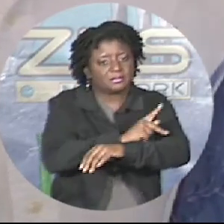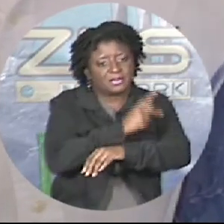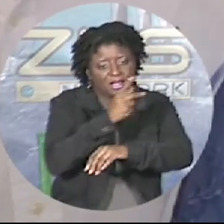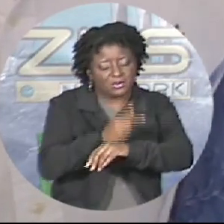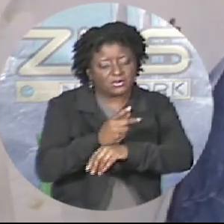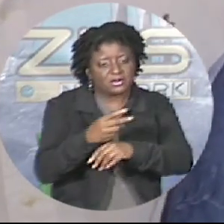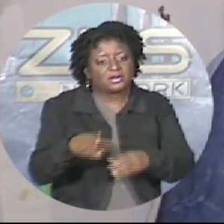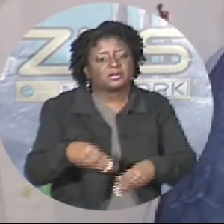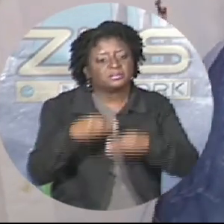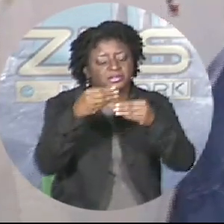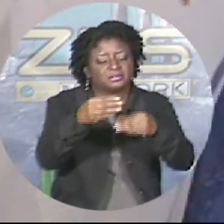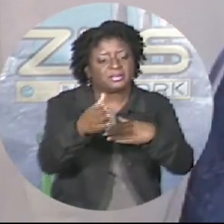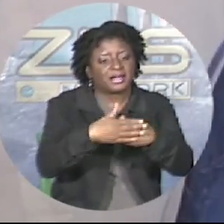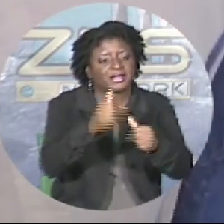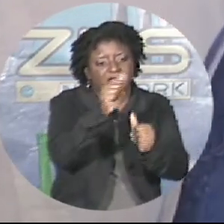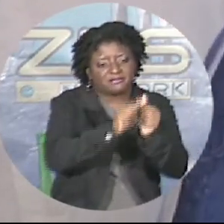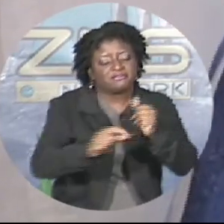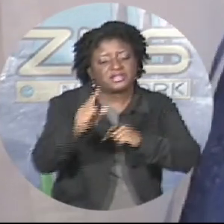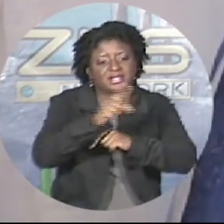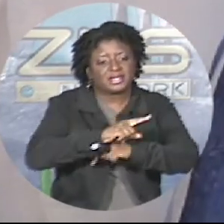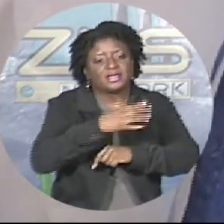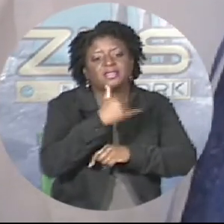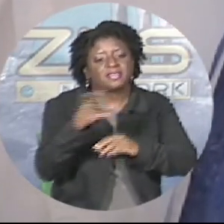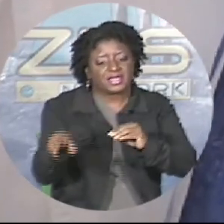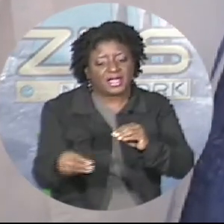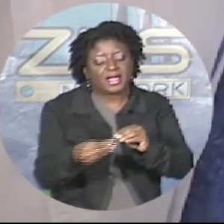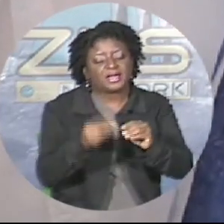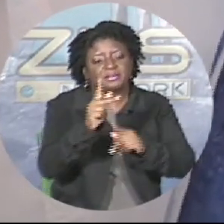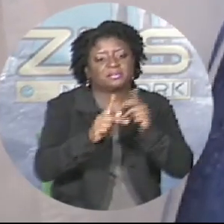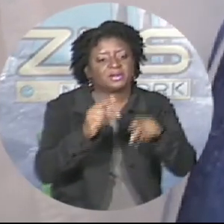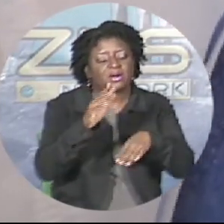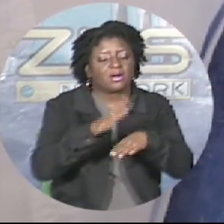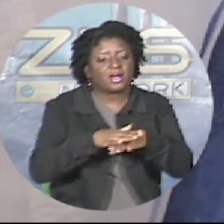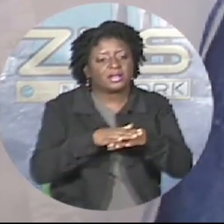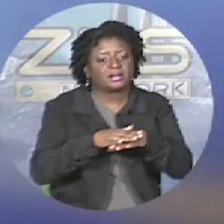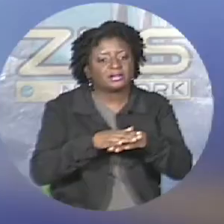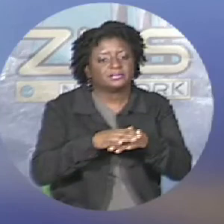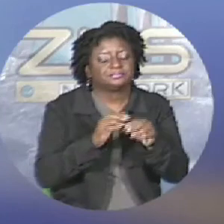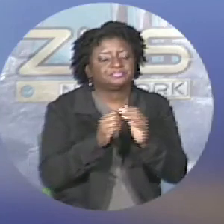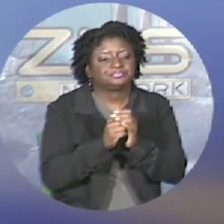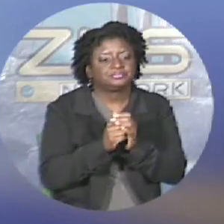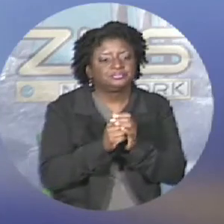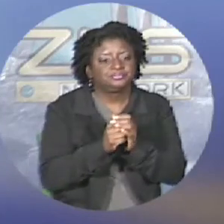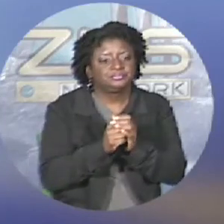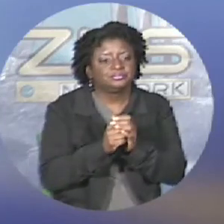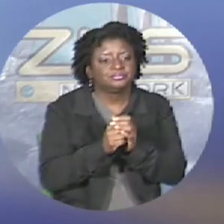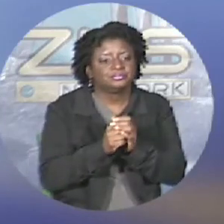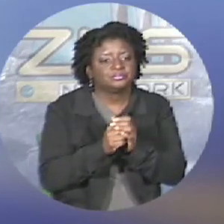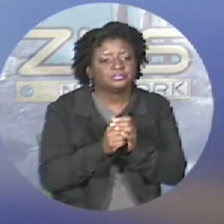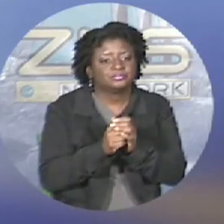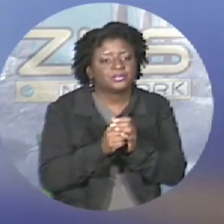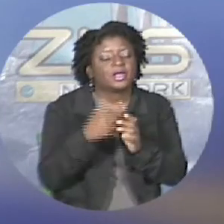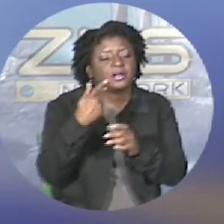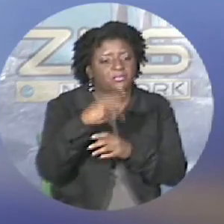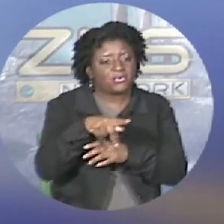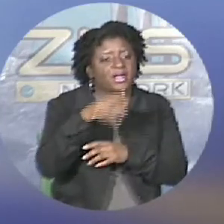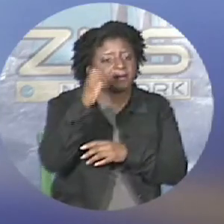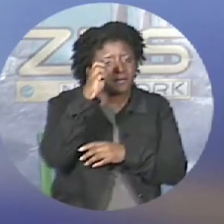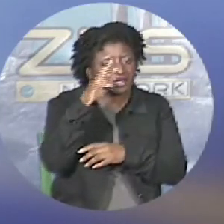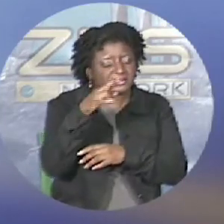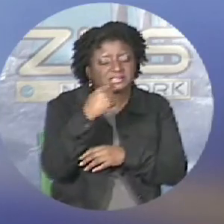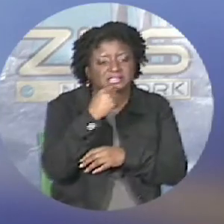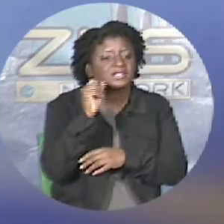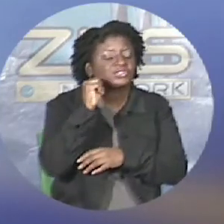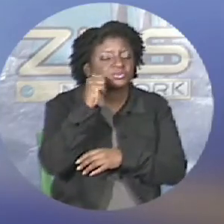people on, and hopefully by the weekend, they would have complete restoration. Now, Chris and Charisma, the Prime Minister says tomorrow